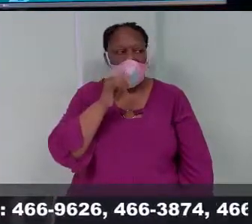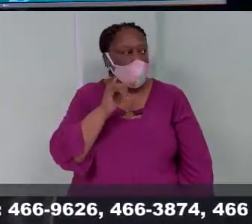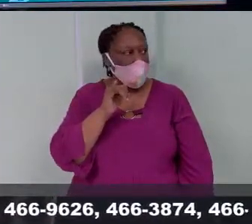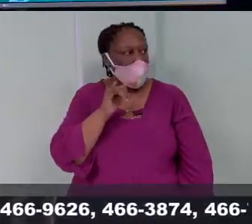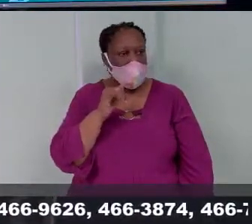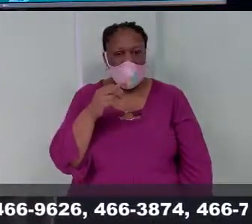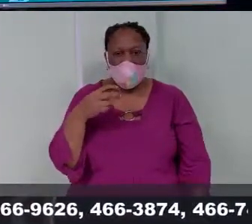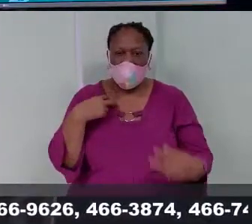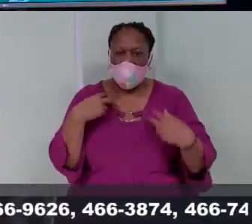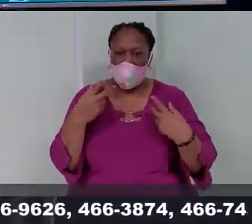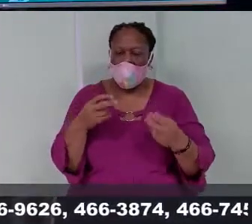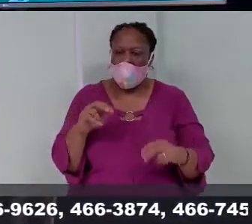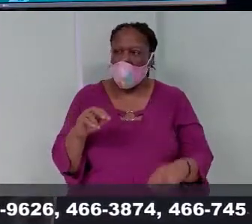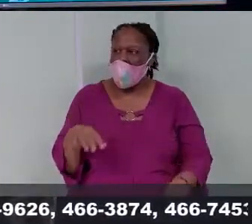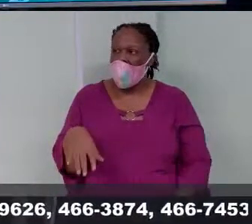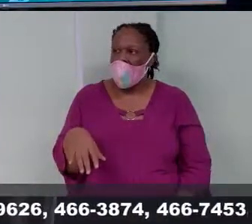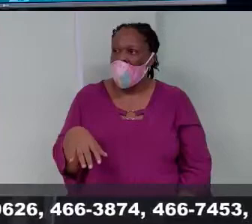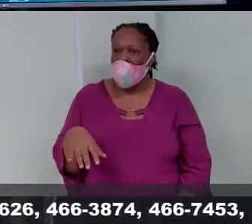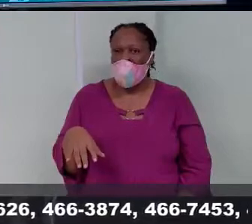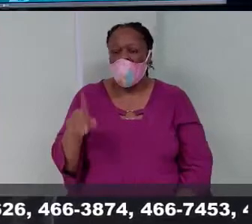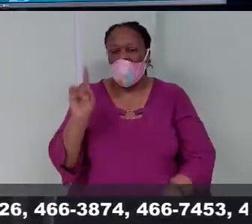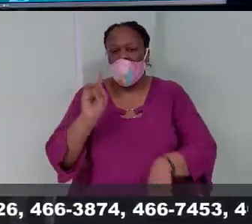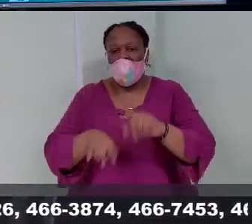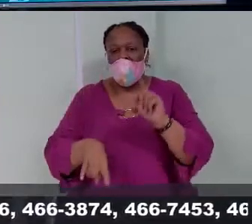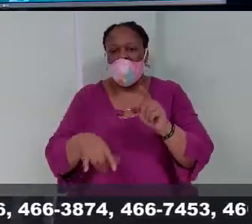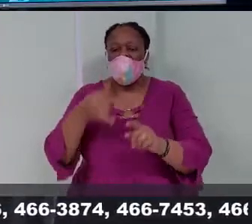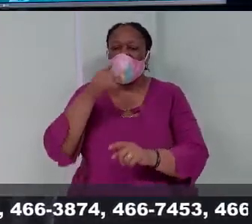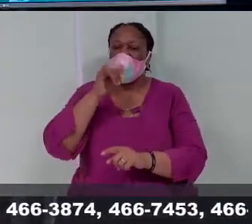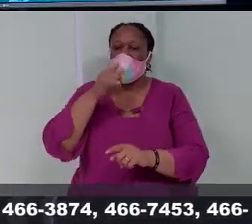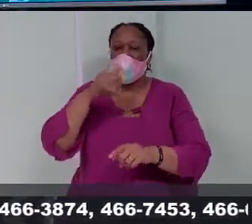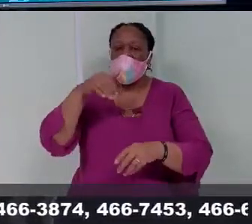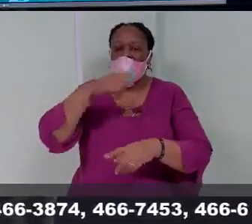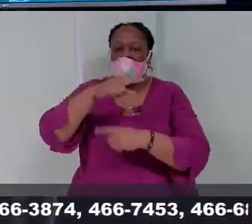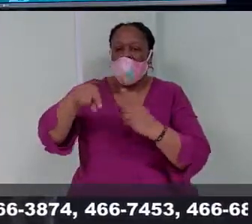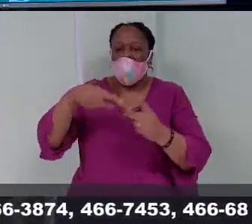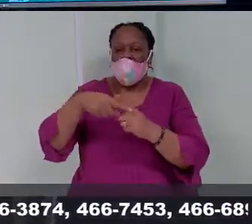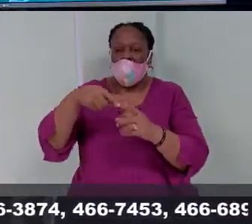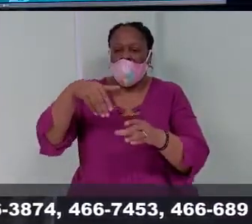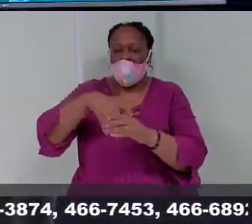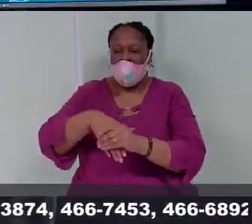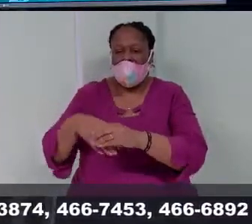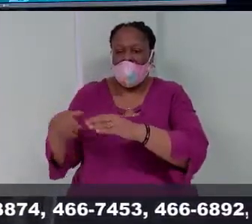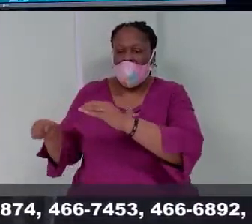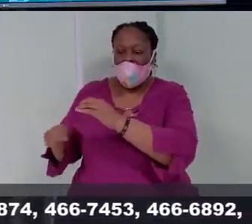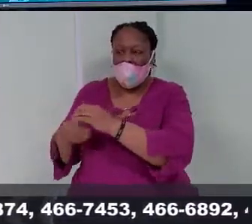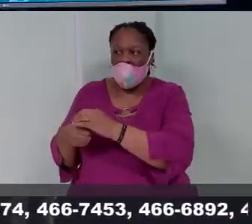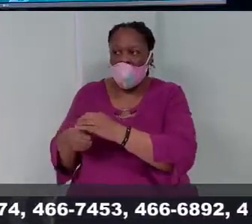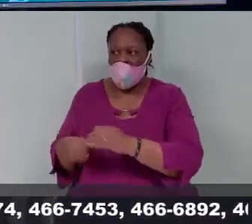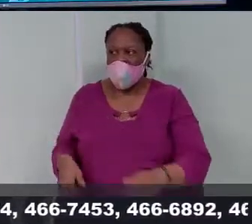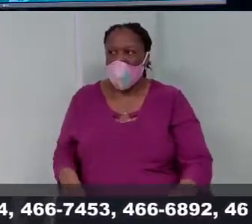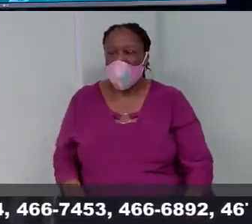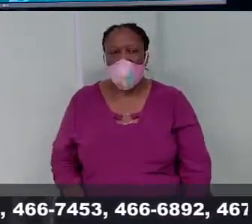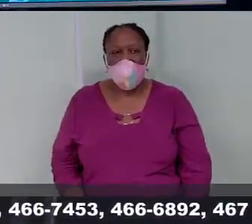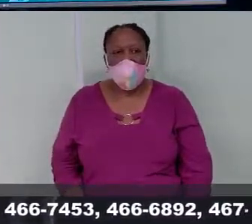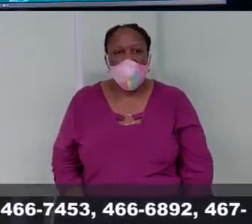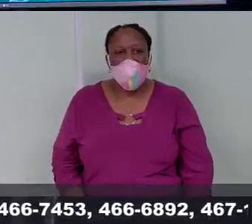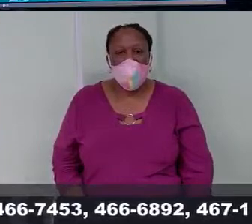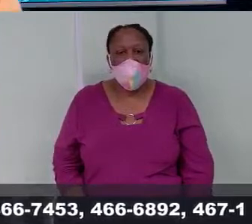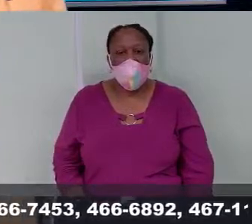and some people are wondering what are the rules pertaining to having alcohol in